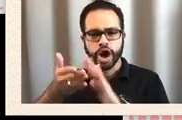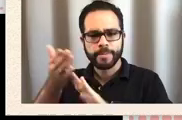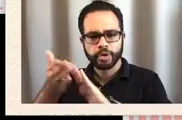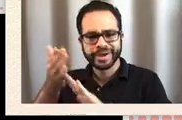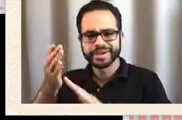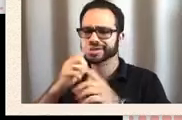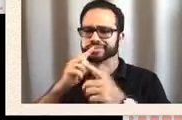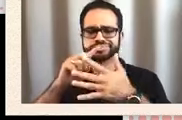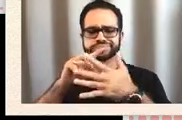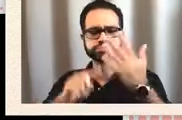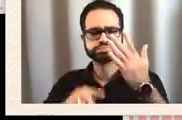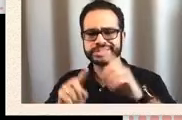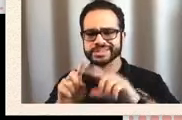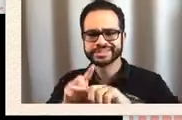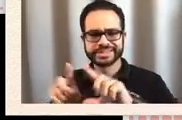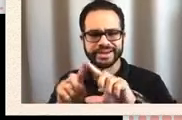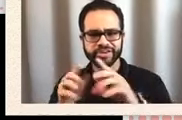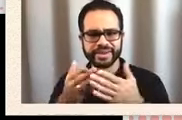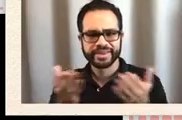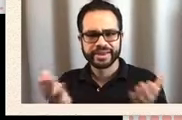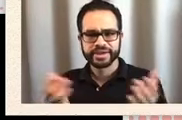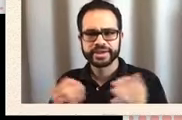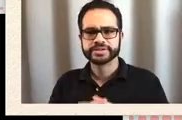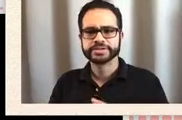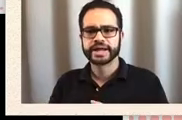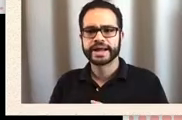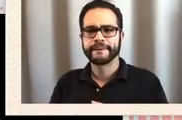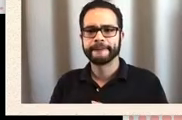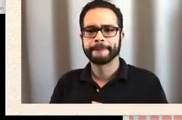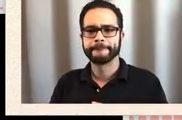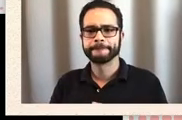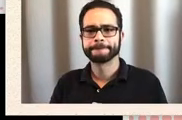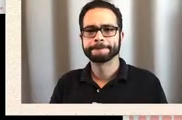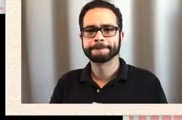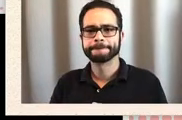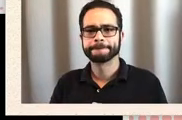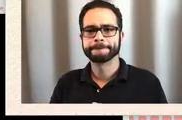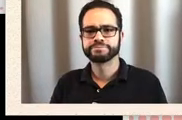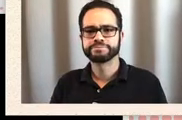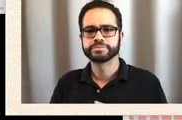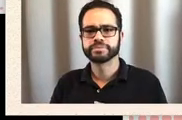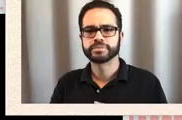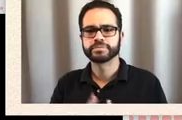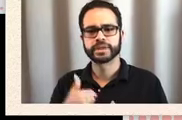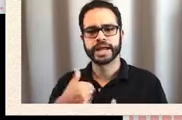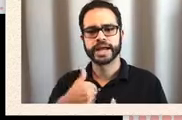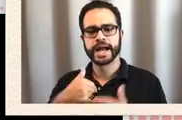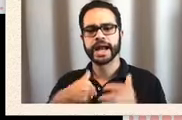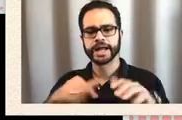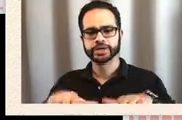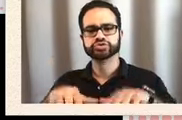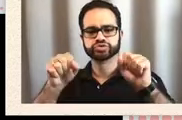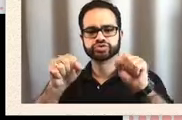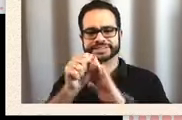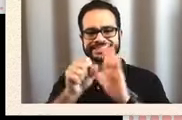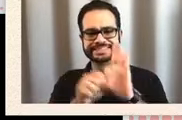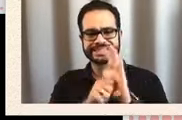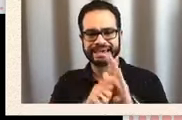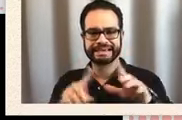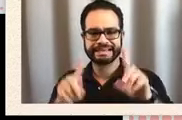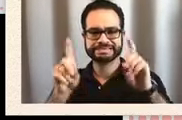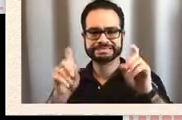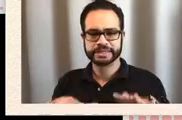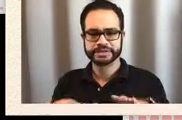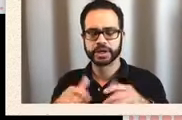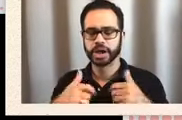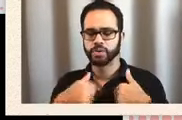sections, and I took the state exam, and I was like very nervous. Me with tests